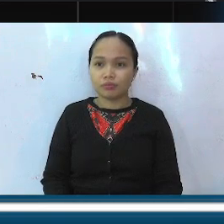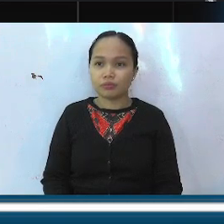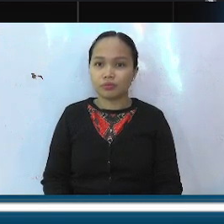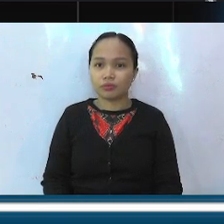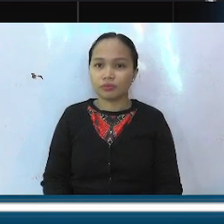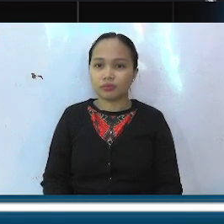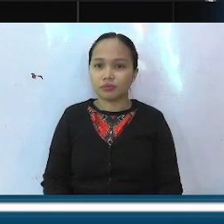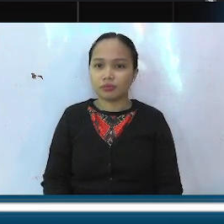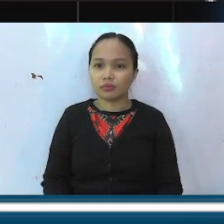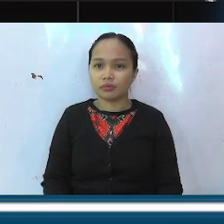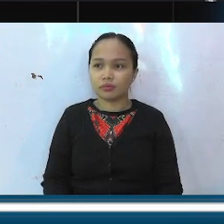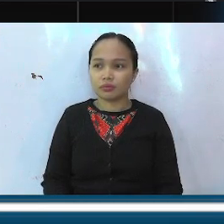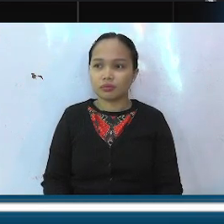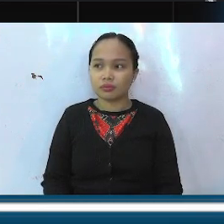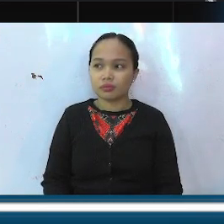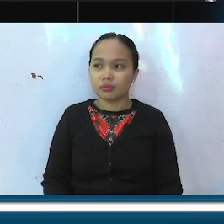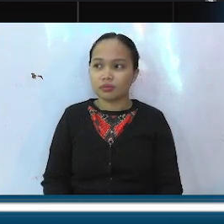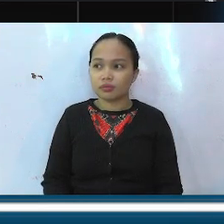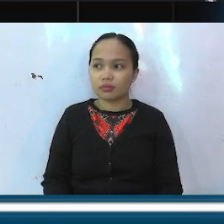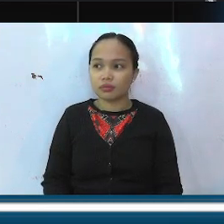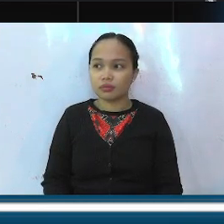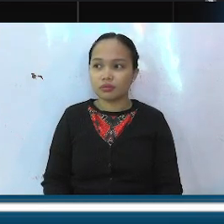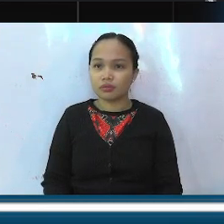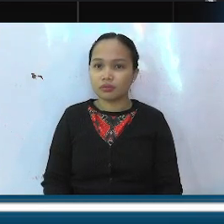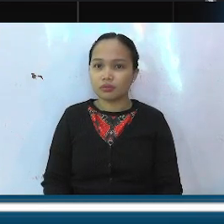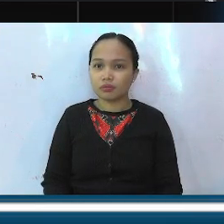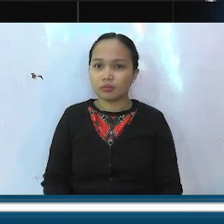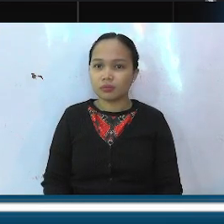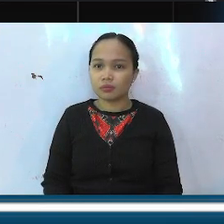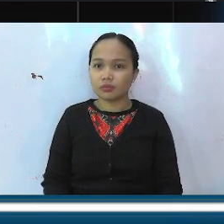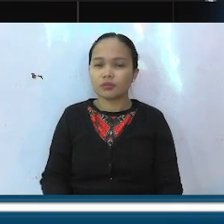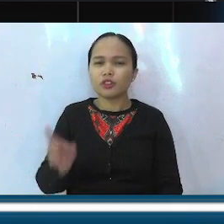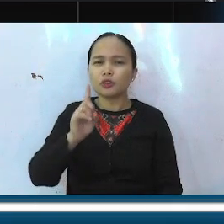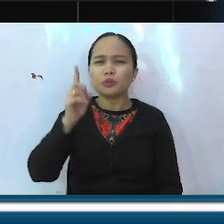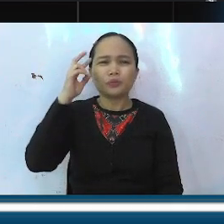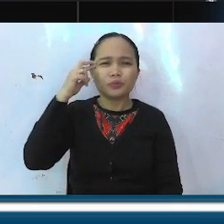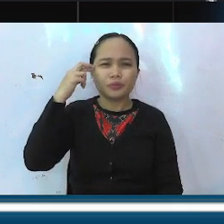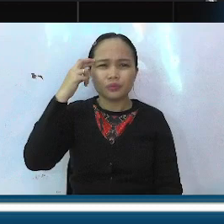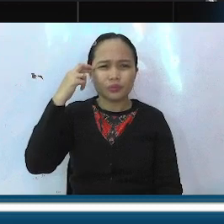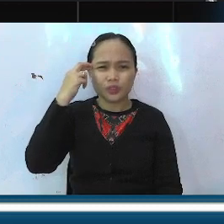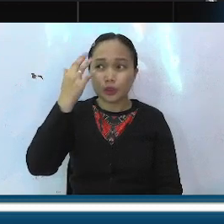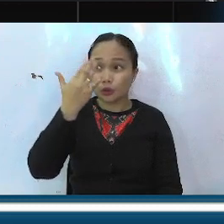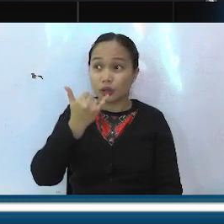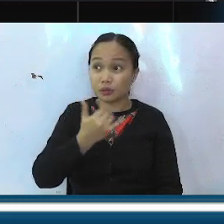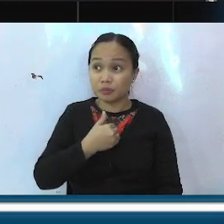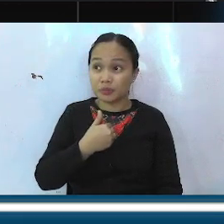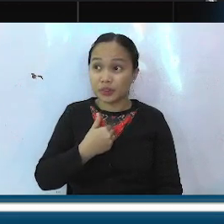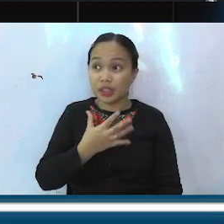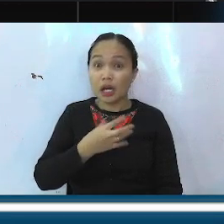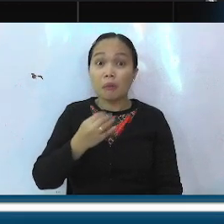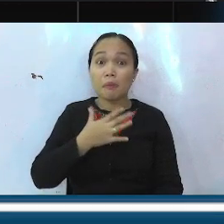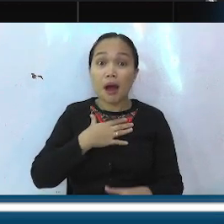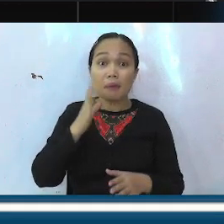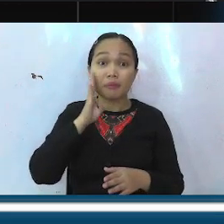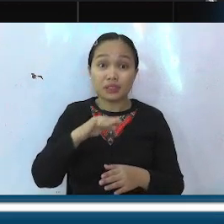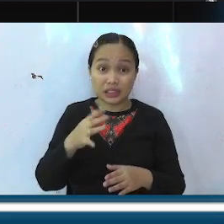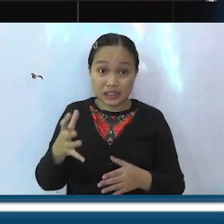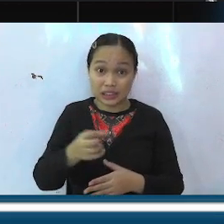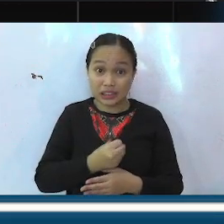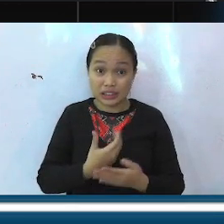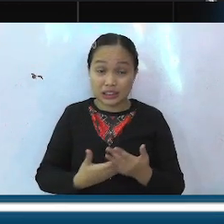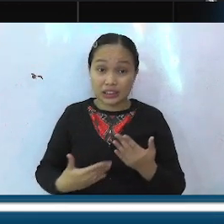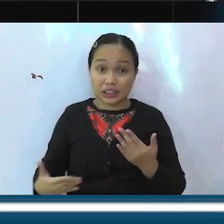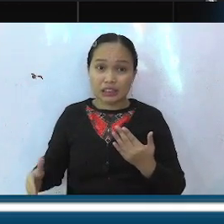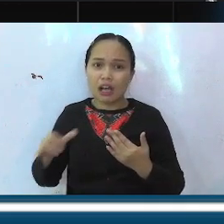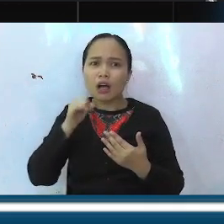know, like what I have right now in front of me. The reason why me and my brother get these things, not for